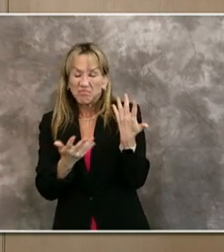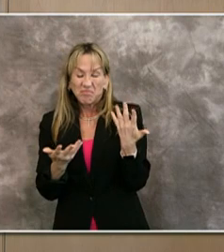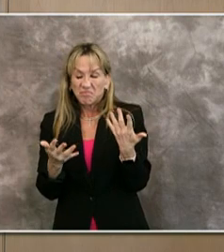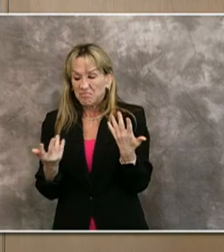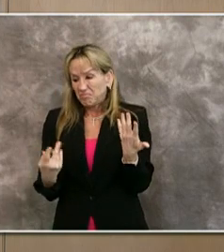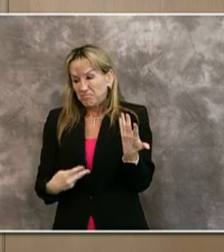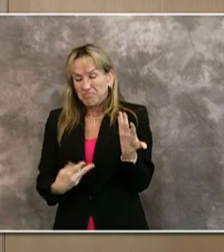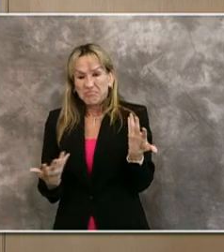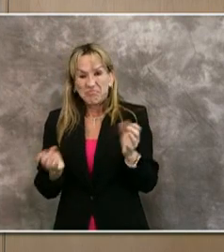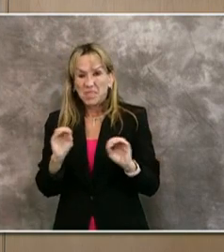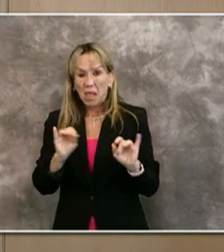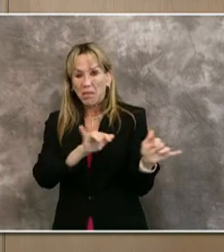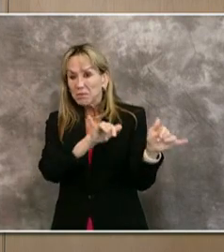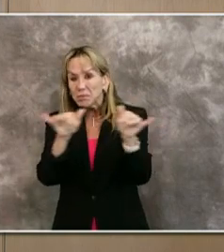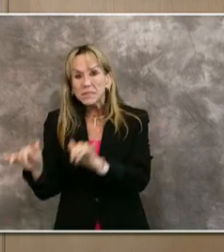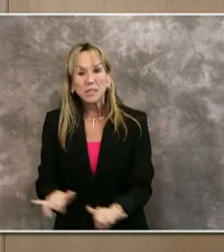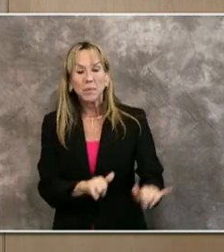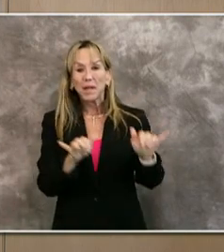just